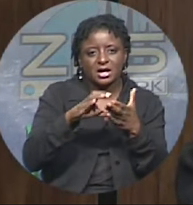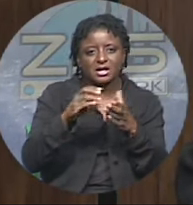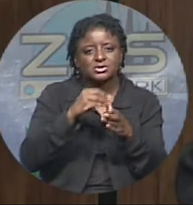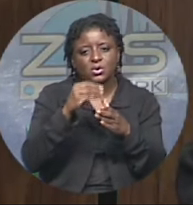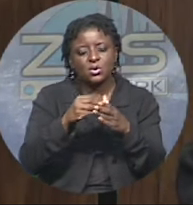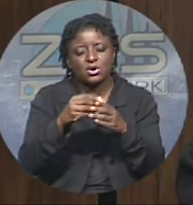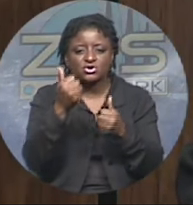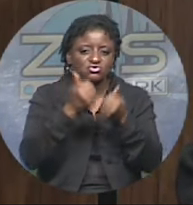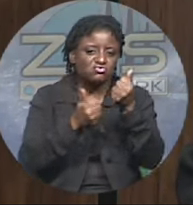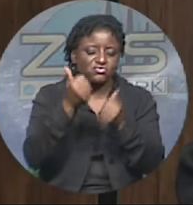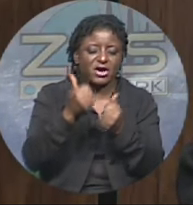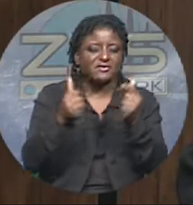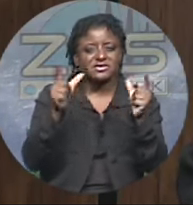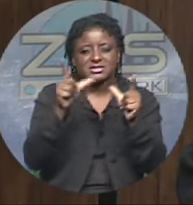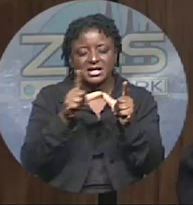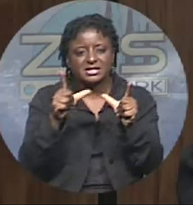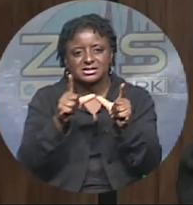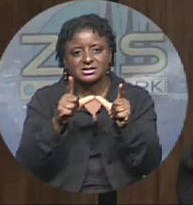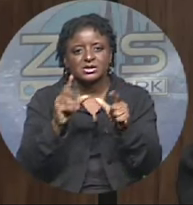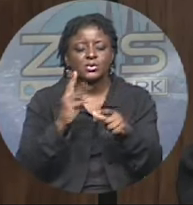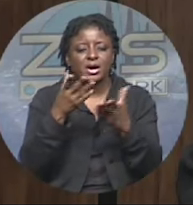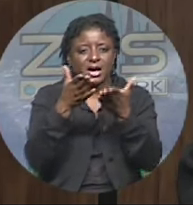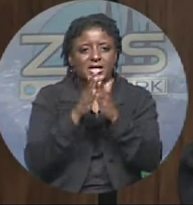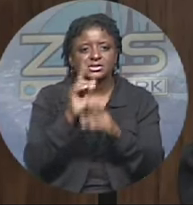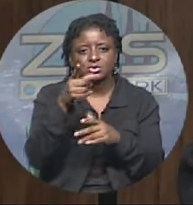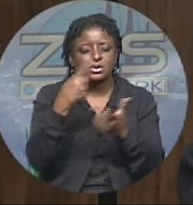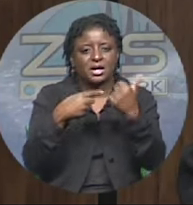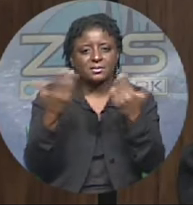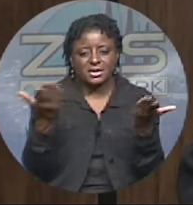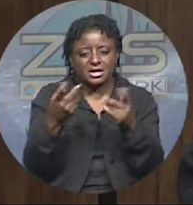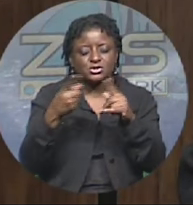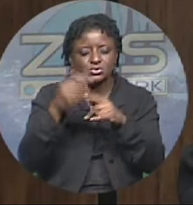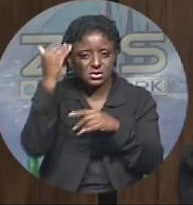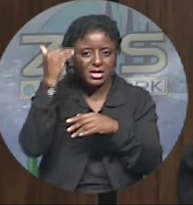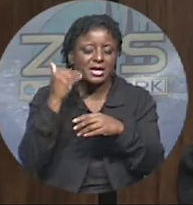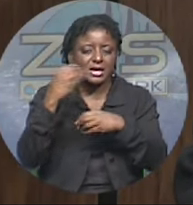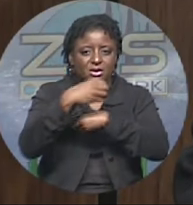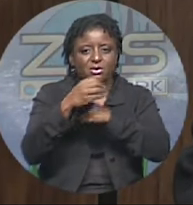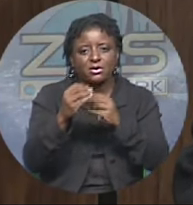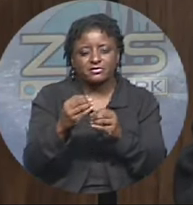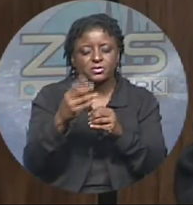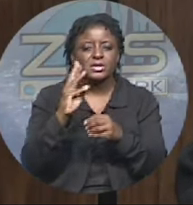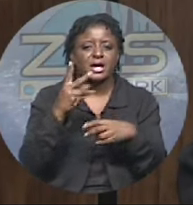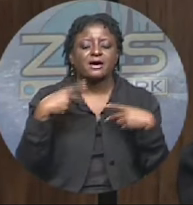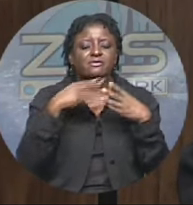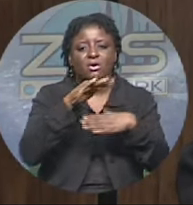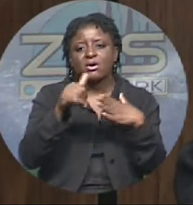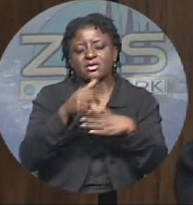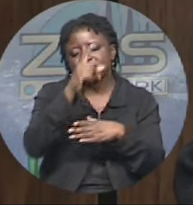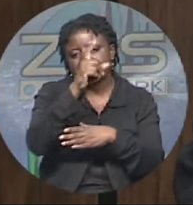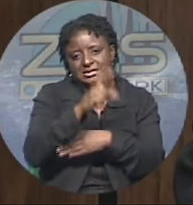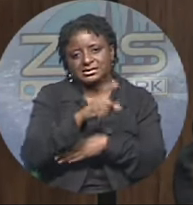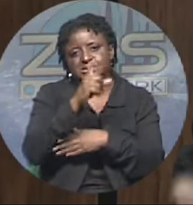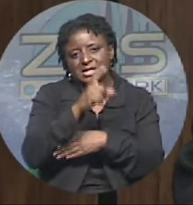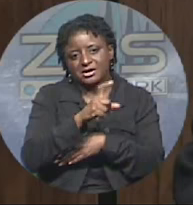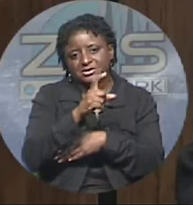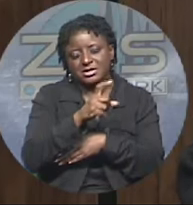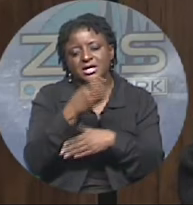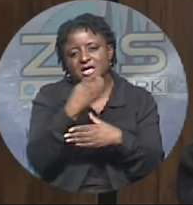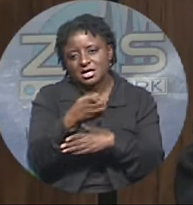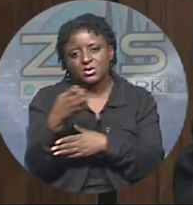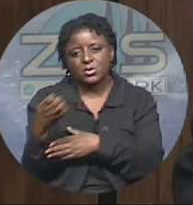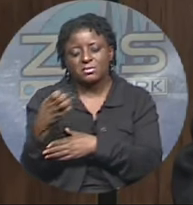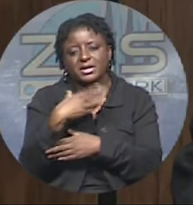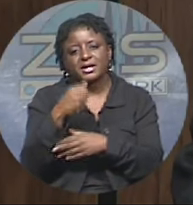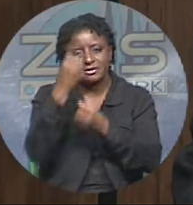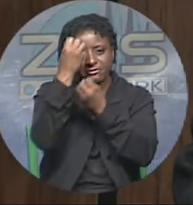driver's license and the like, we're asking you to come here to headquarters where we have all of the necessary equipment